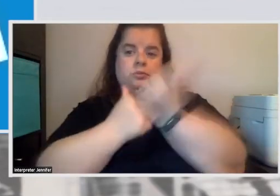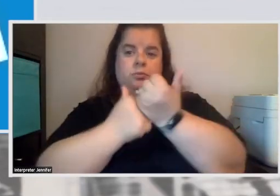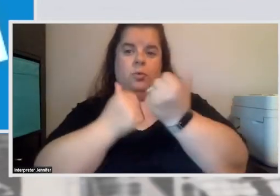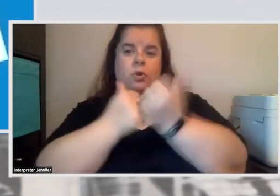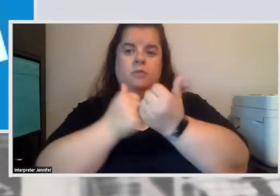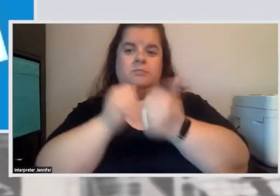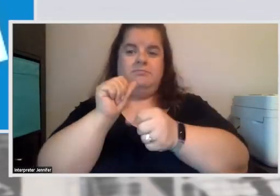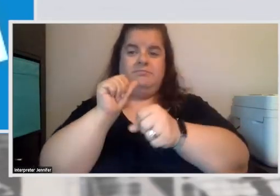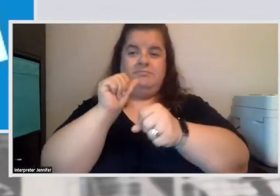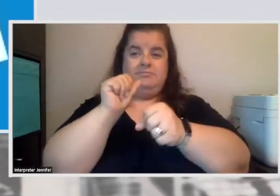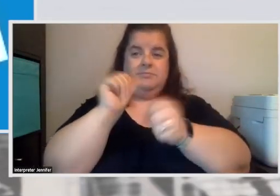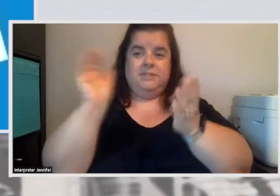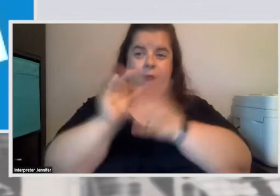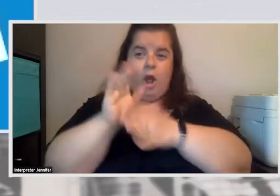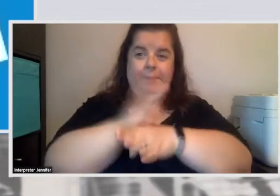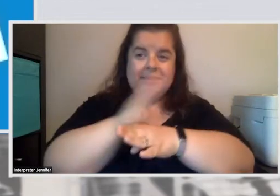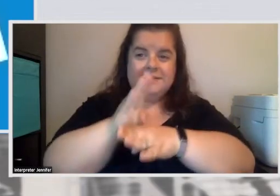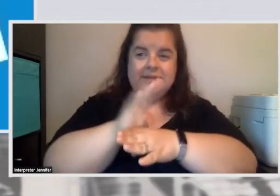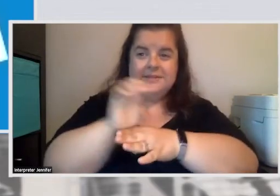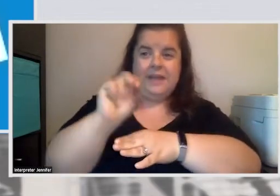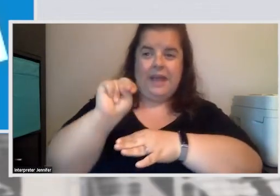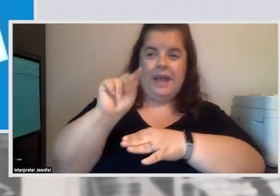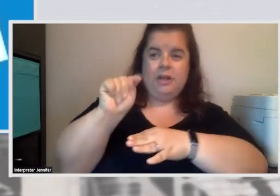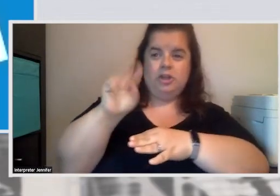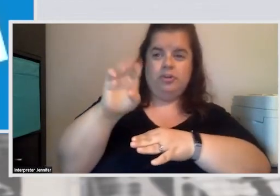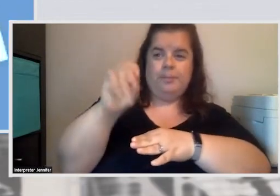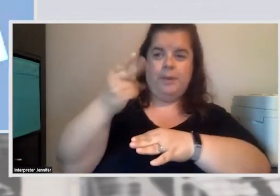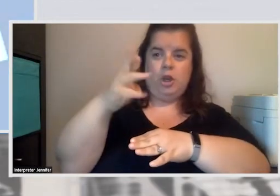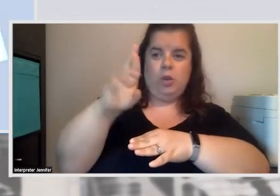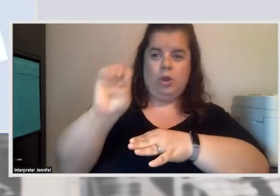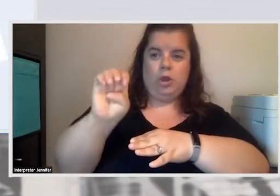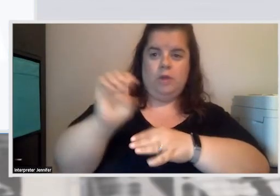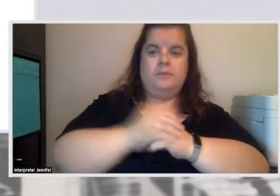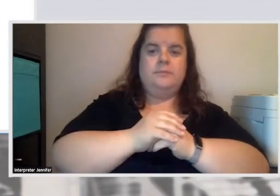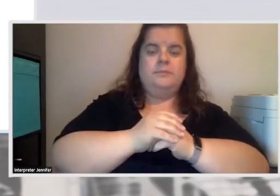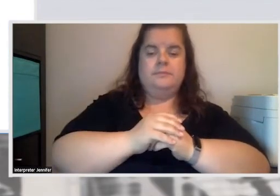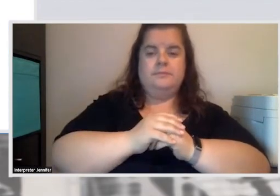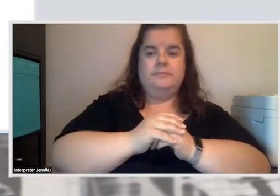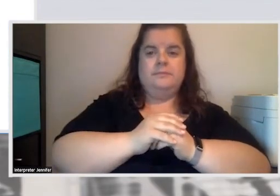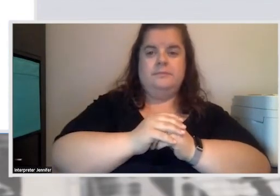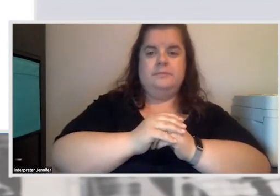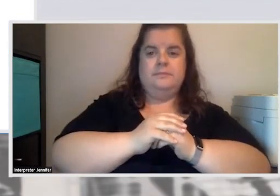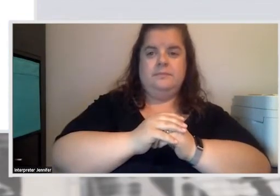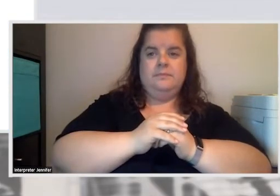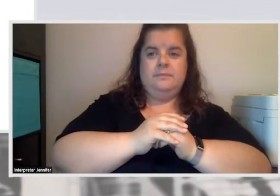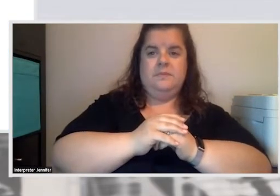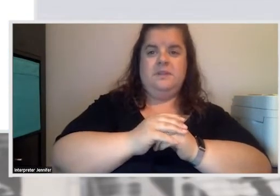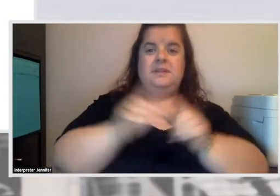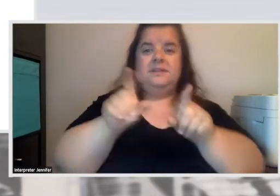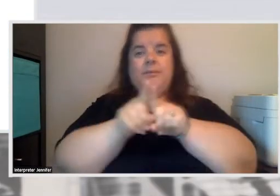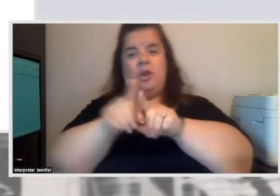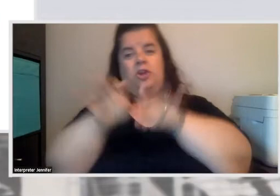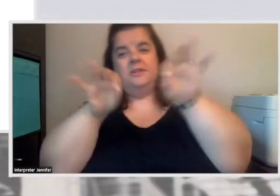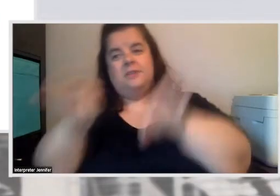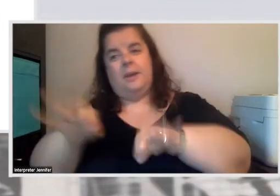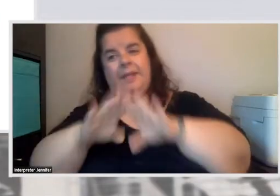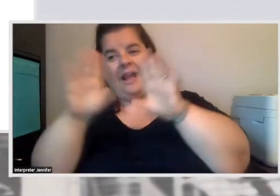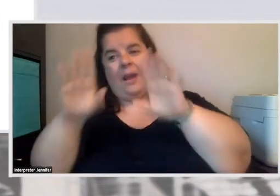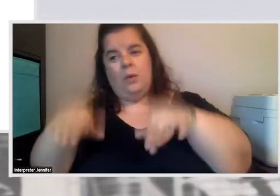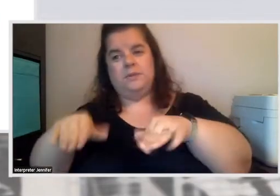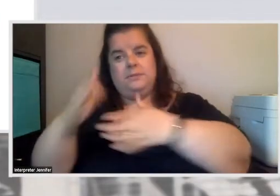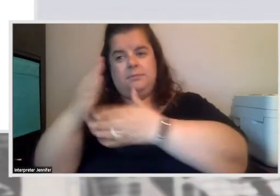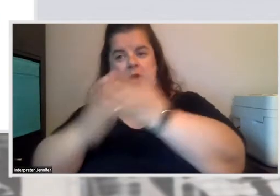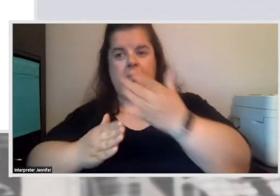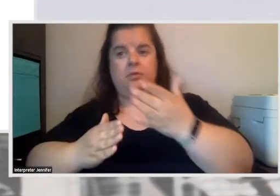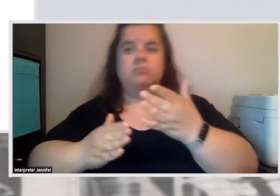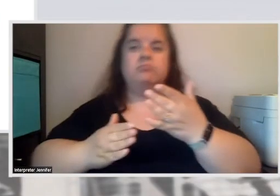And you can go to the next slide, please. Thanks. So similar to, Evan described in the housing side, again,